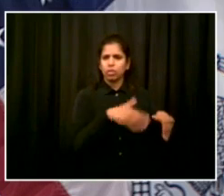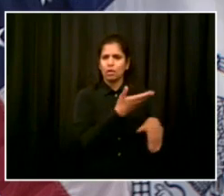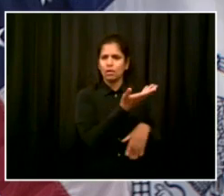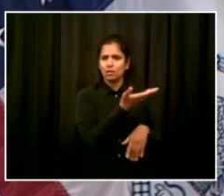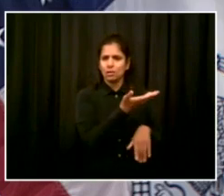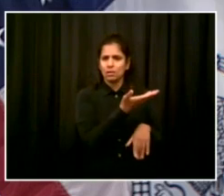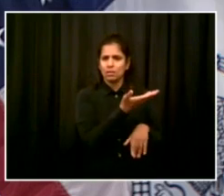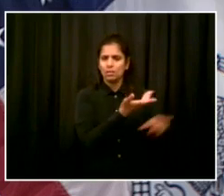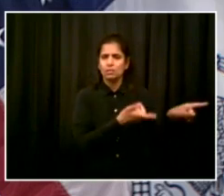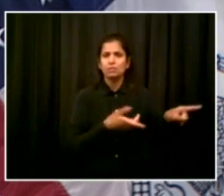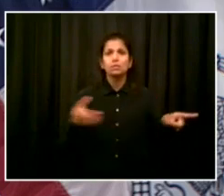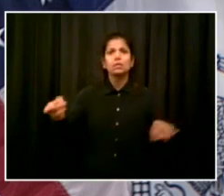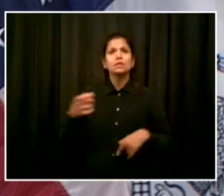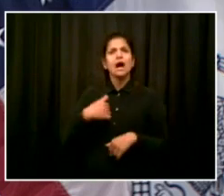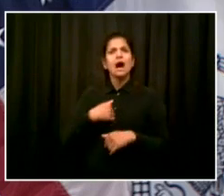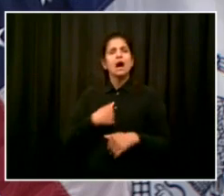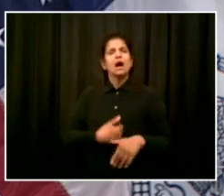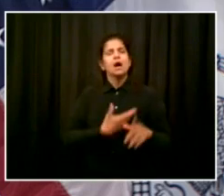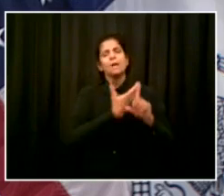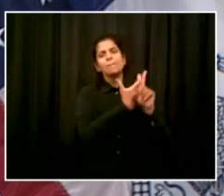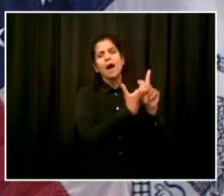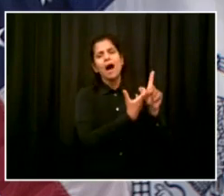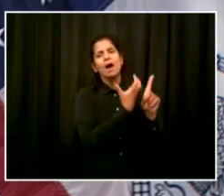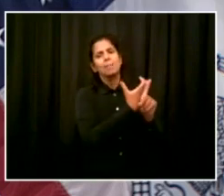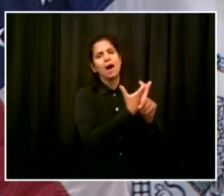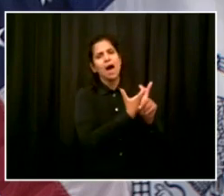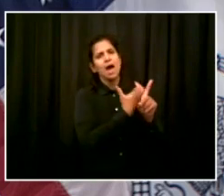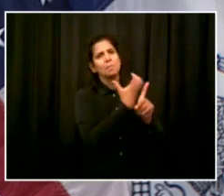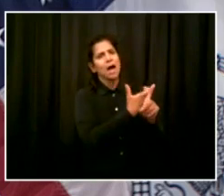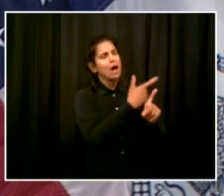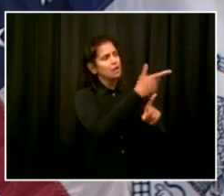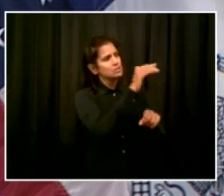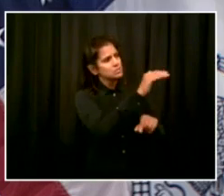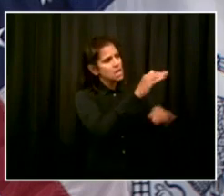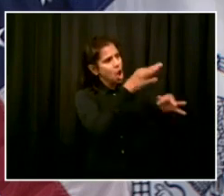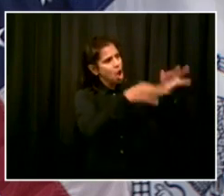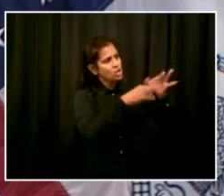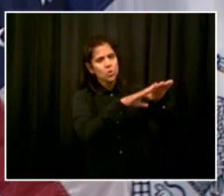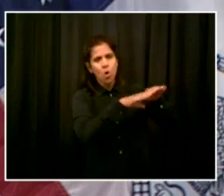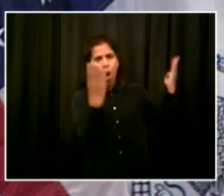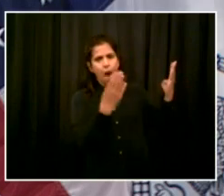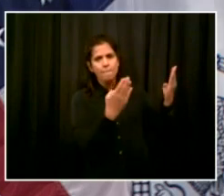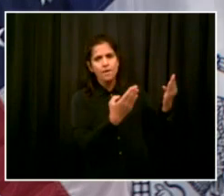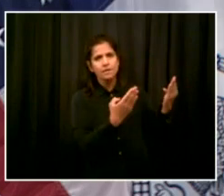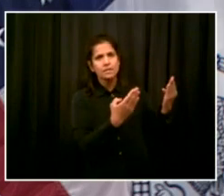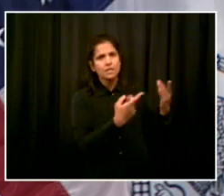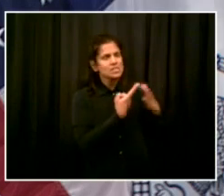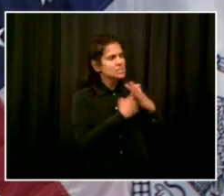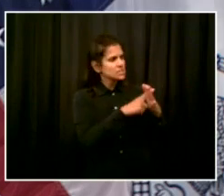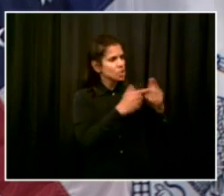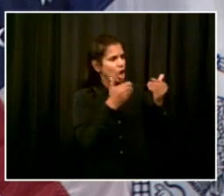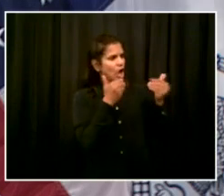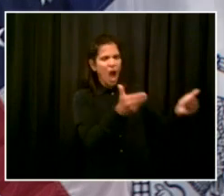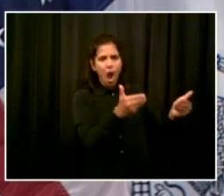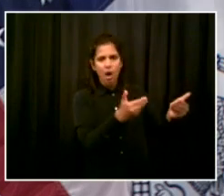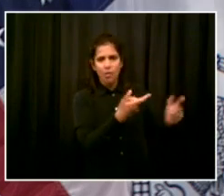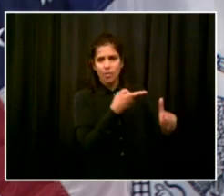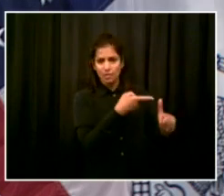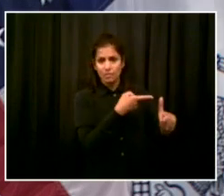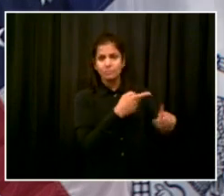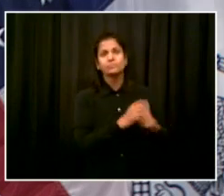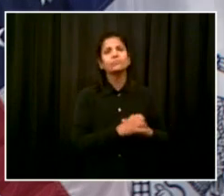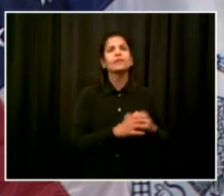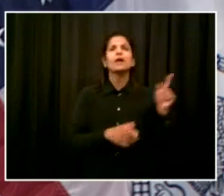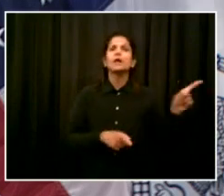on gun prosecutions and move gun prosecutions more aggressively and effectively, working with NYPD. and